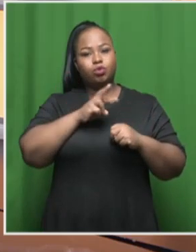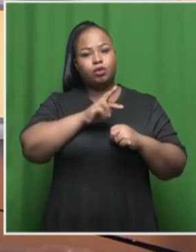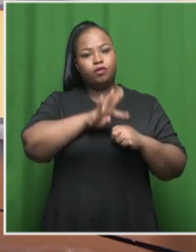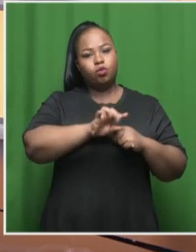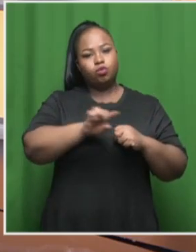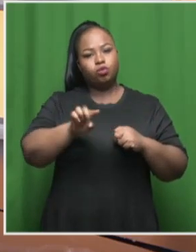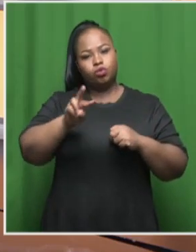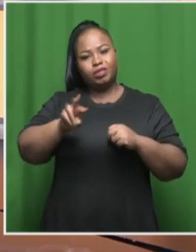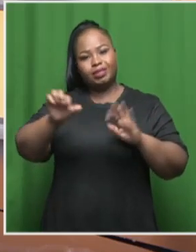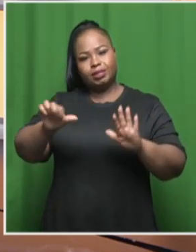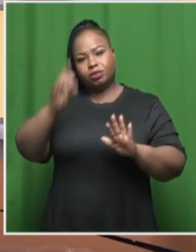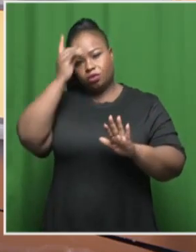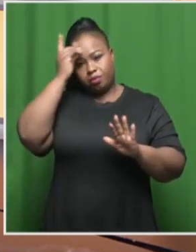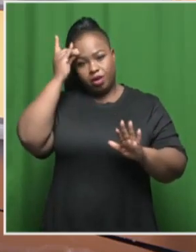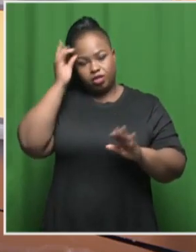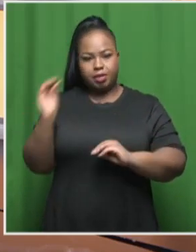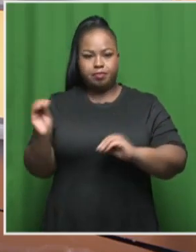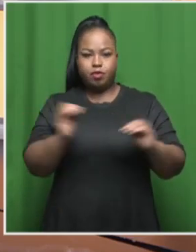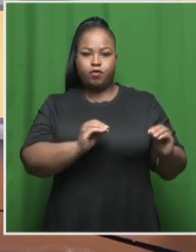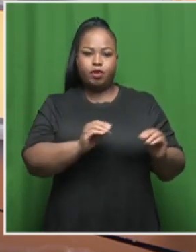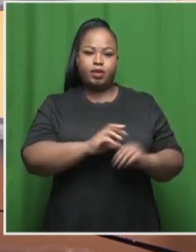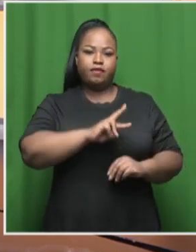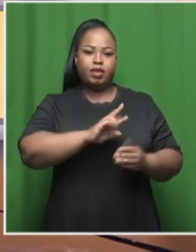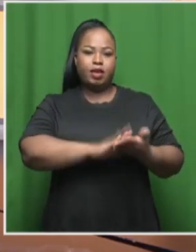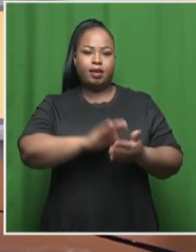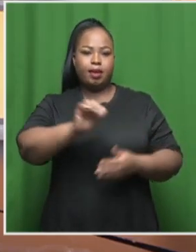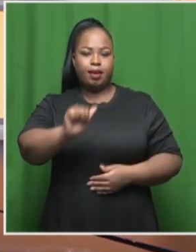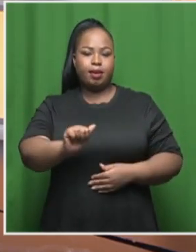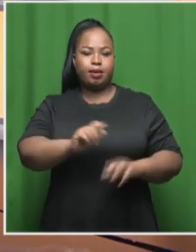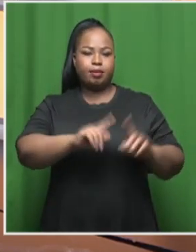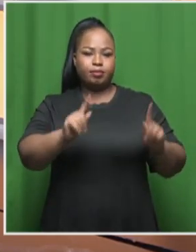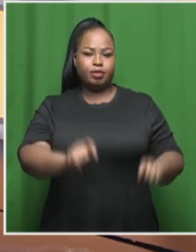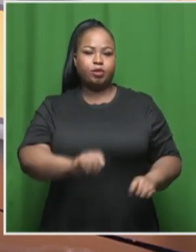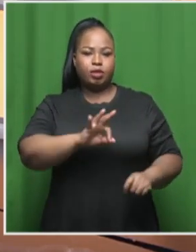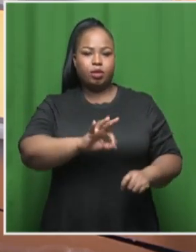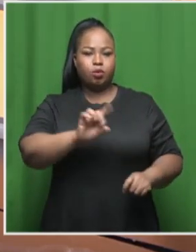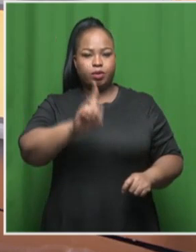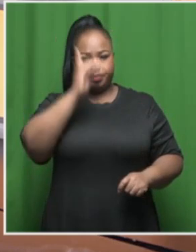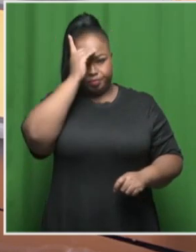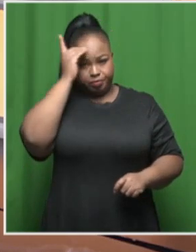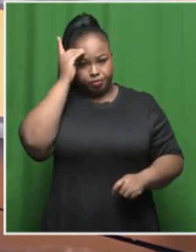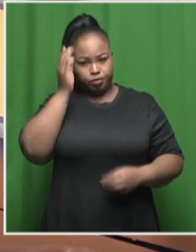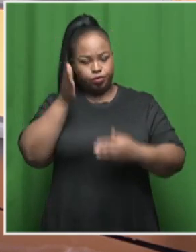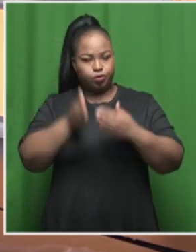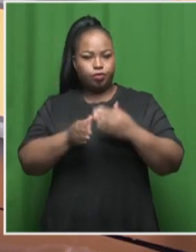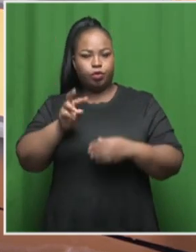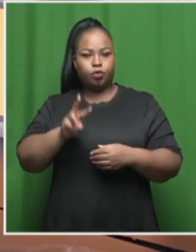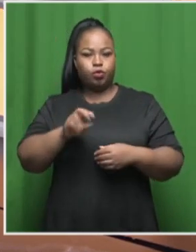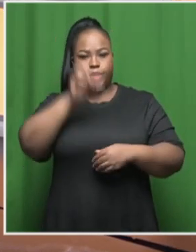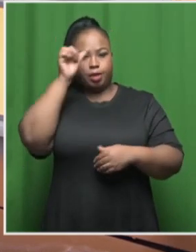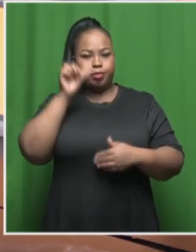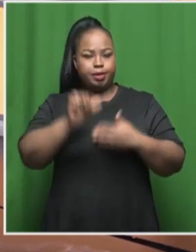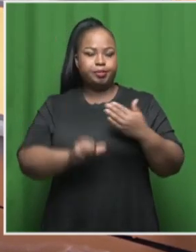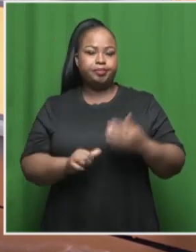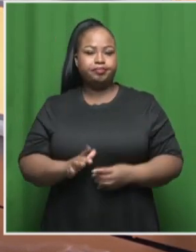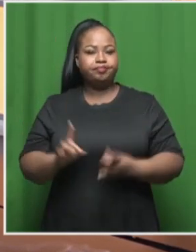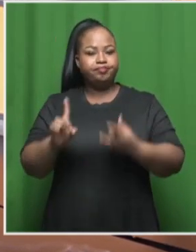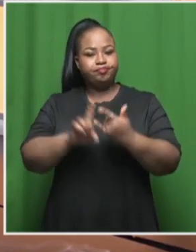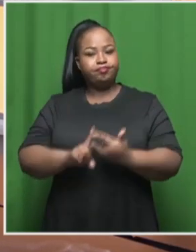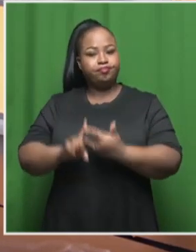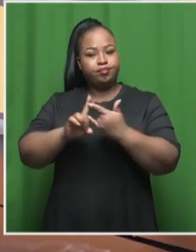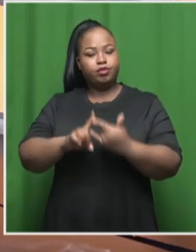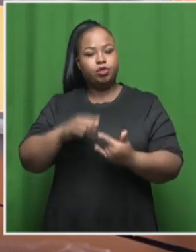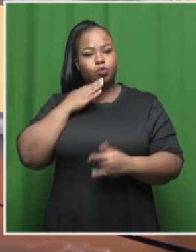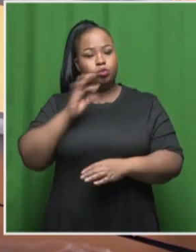of March, and then moves to the V&A Waterfront in Cape Town on the 31st of March until the 2nd of April. Joining us via Zoom this morning, we